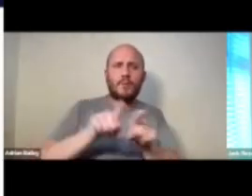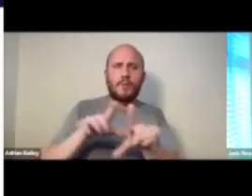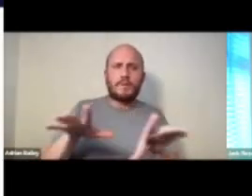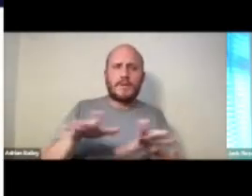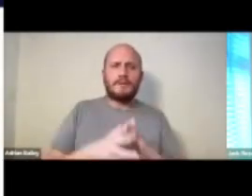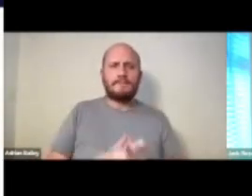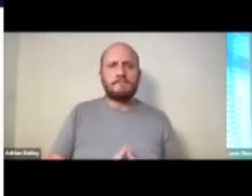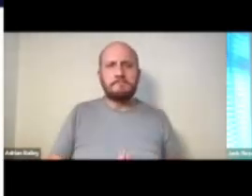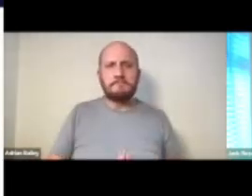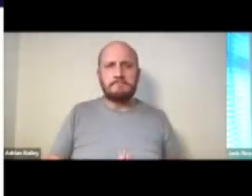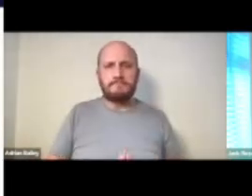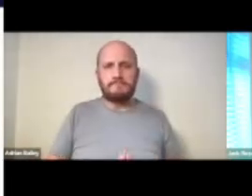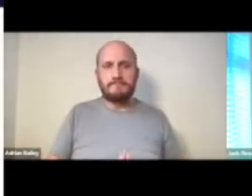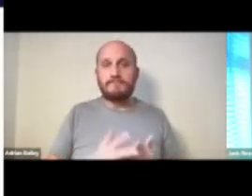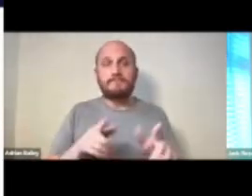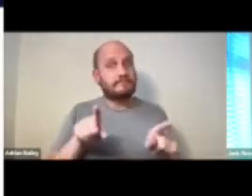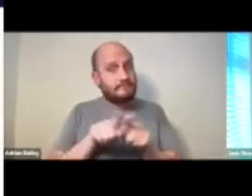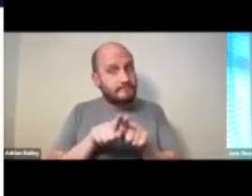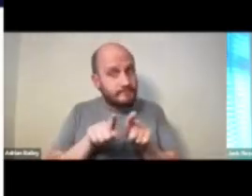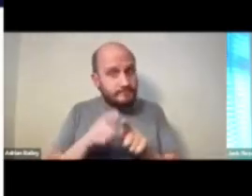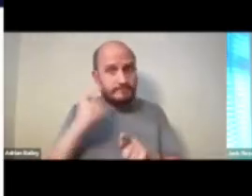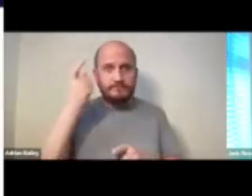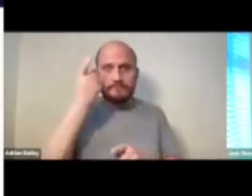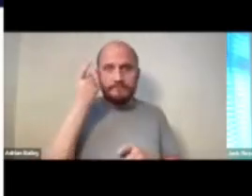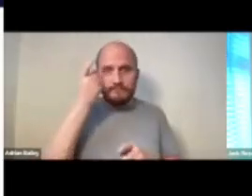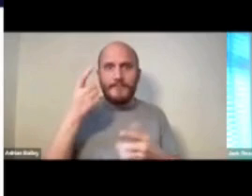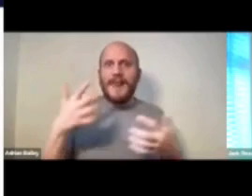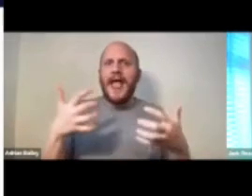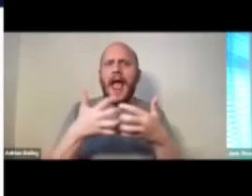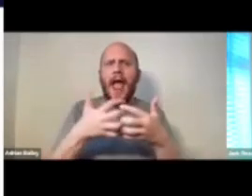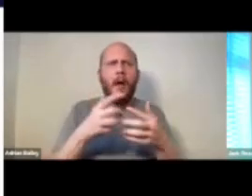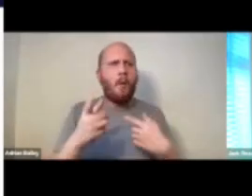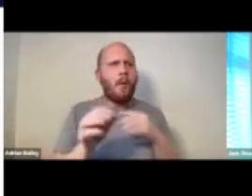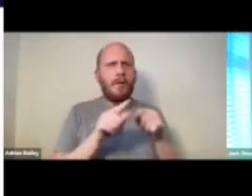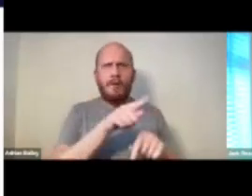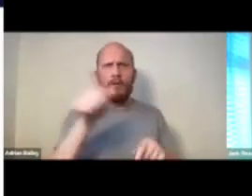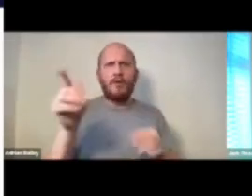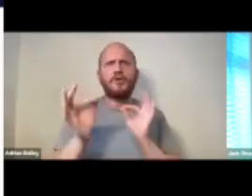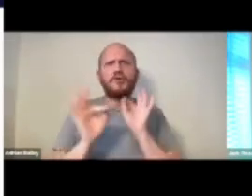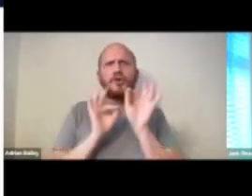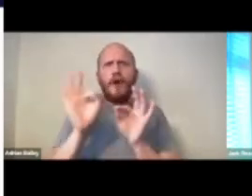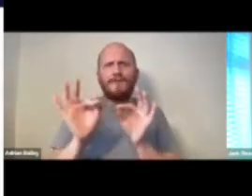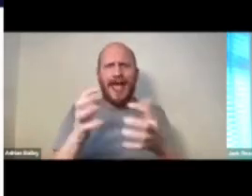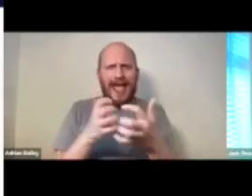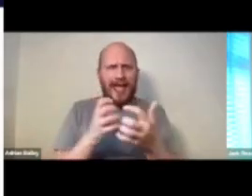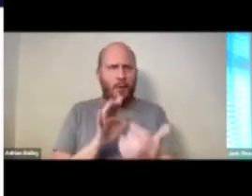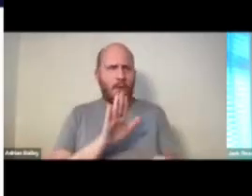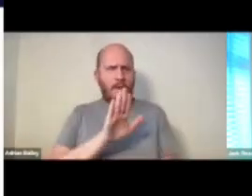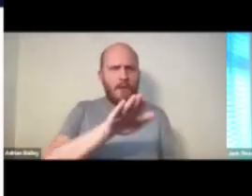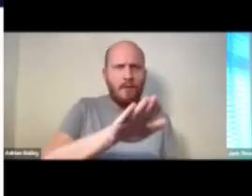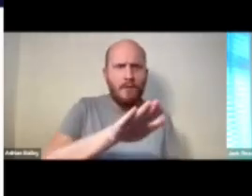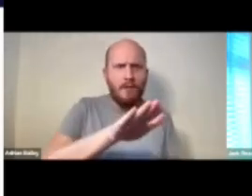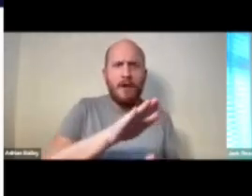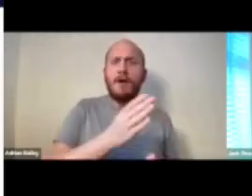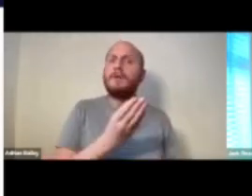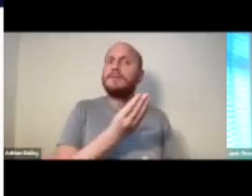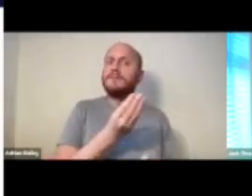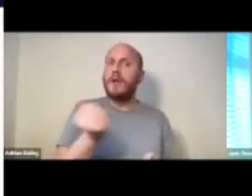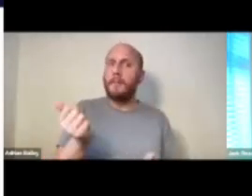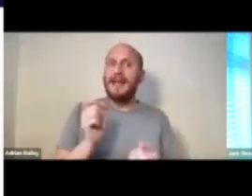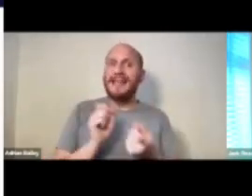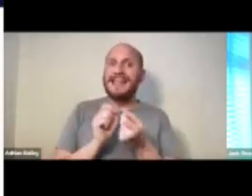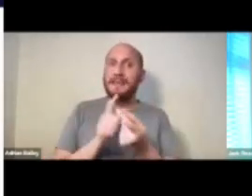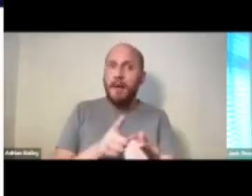We also need to consider how we recruit our survey respondents. Some approaches, like emails, comment